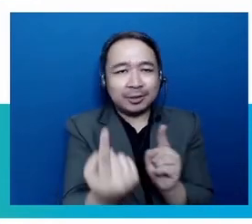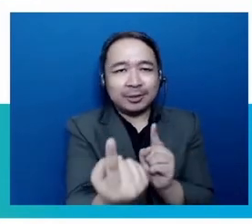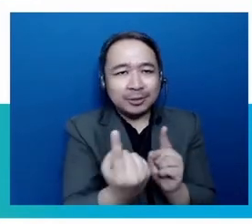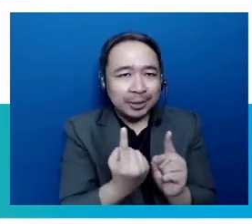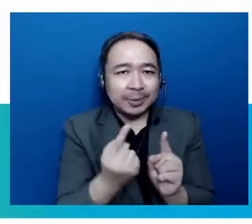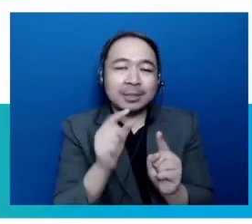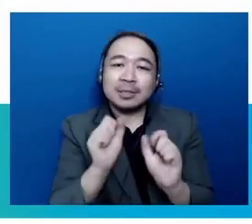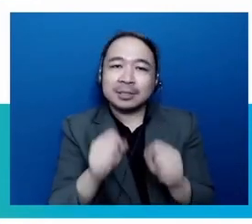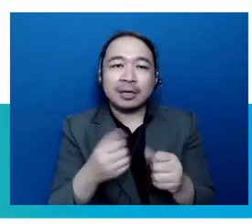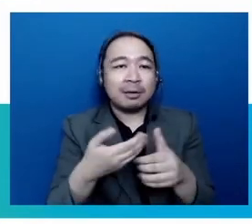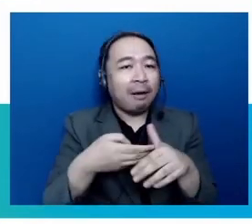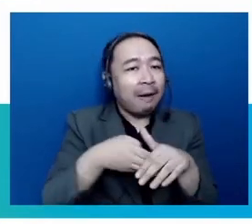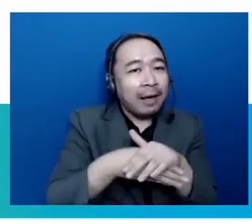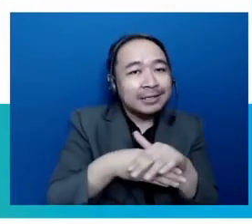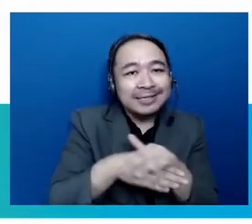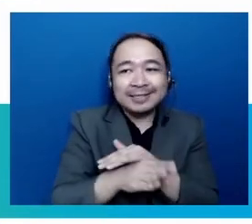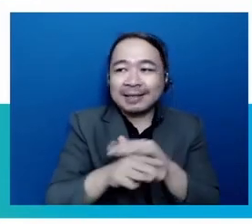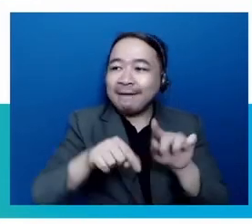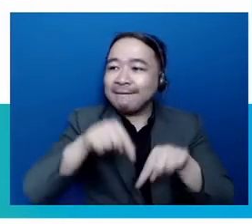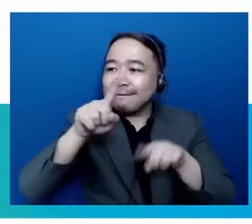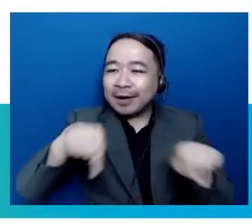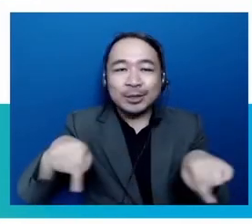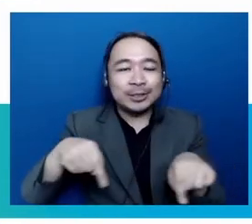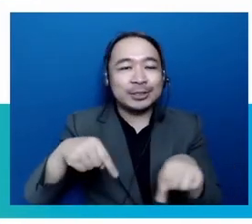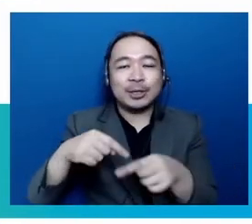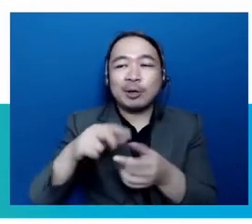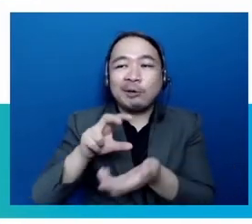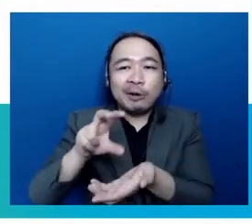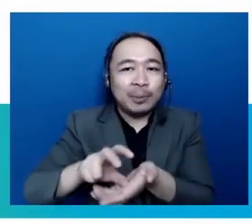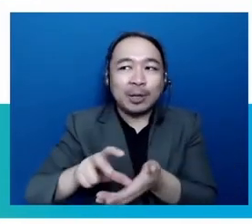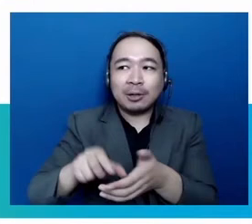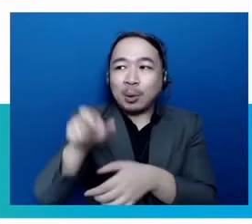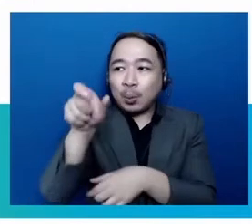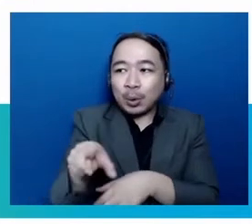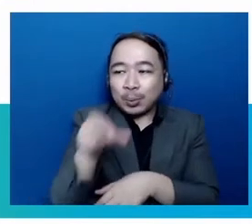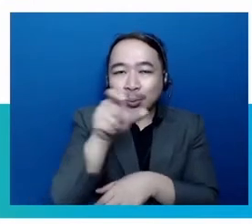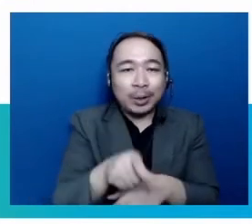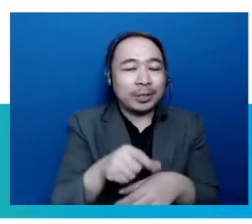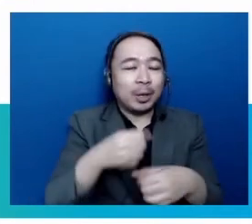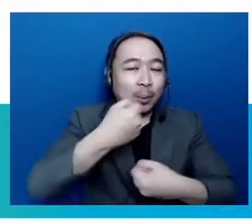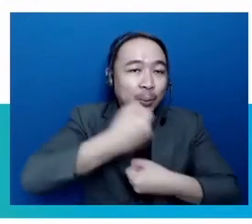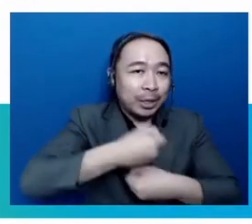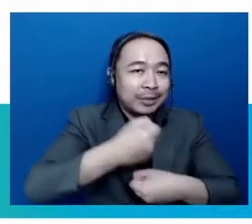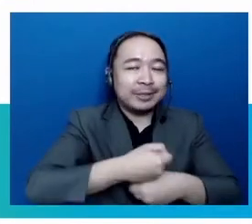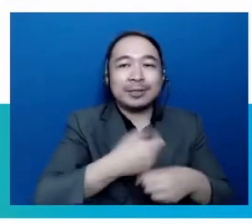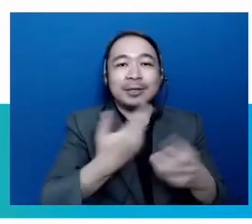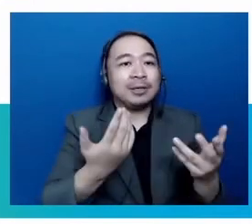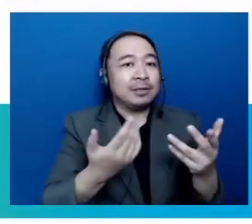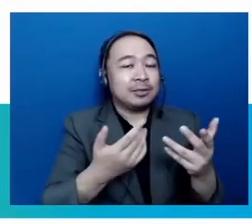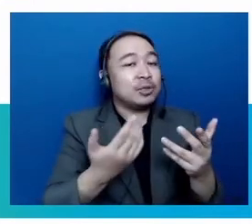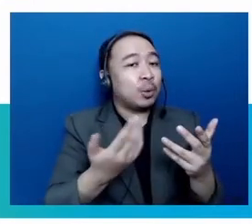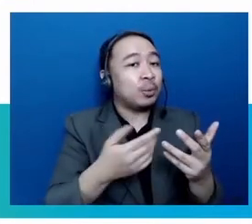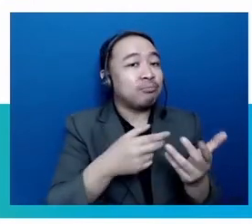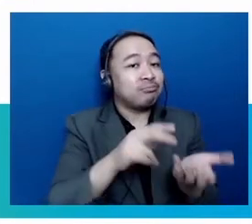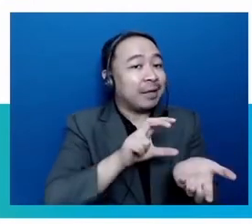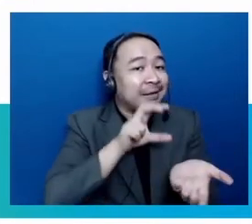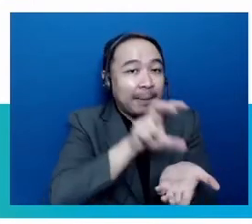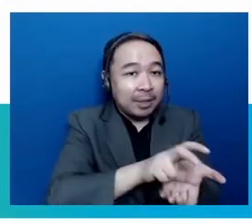of capital, patient capital, capitals requiring less returns, that can take certain